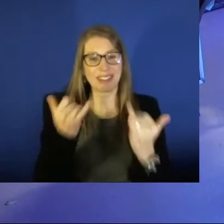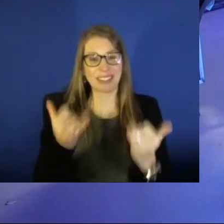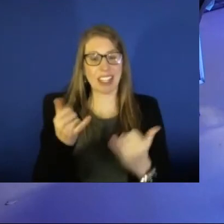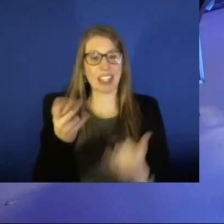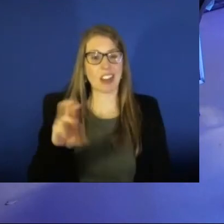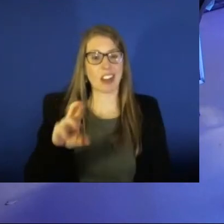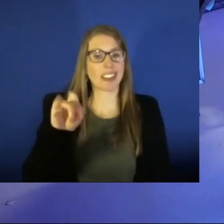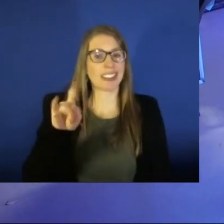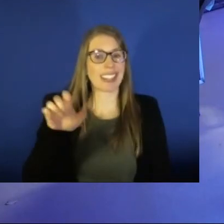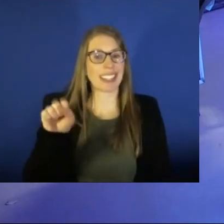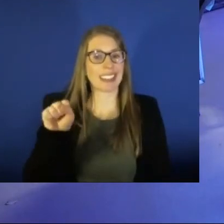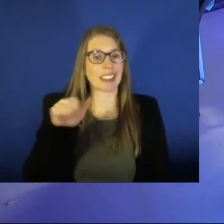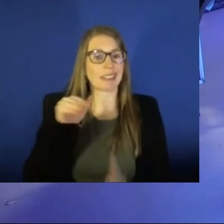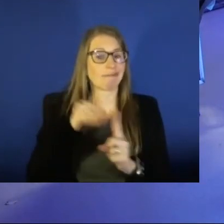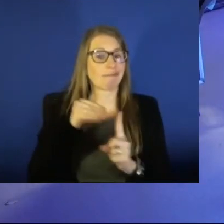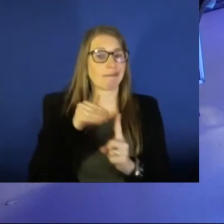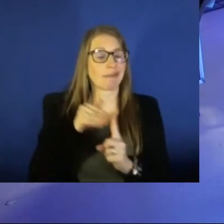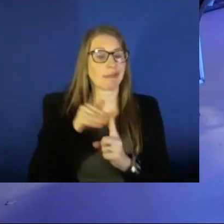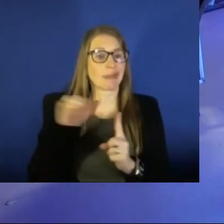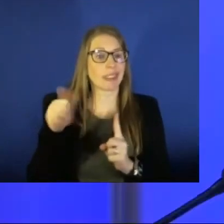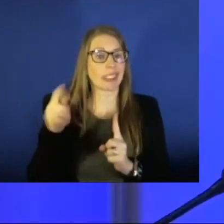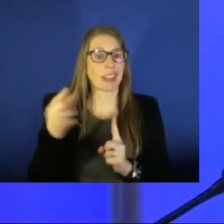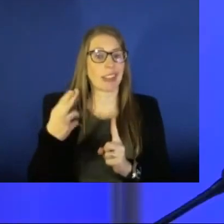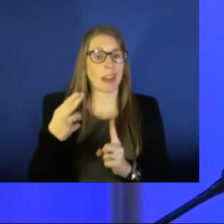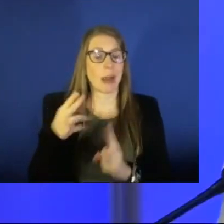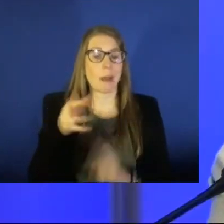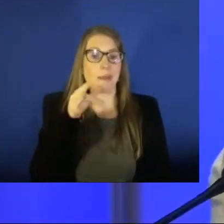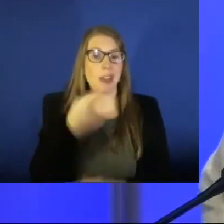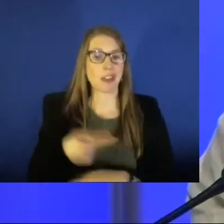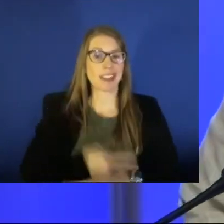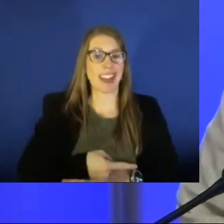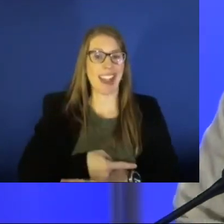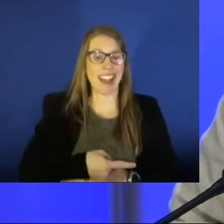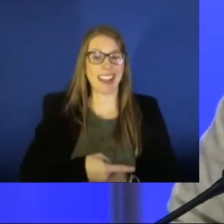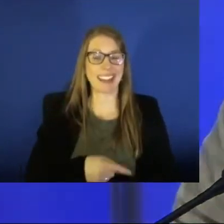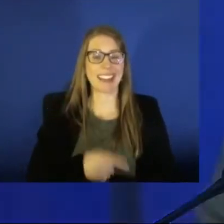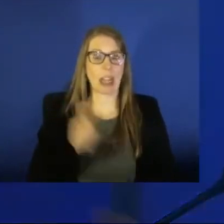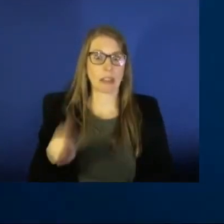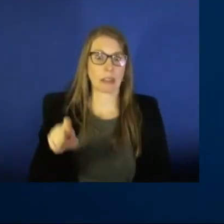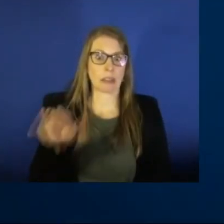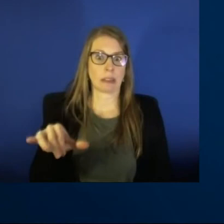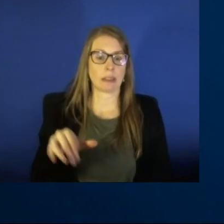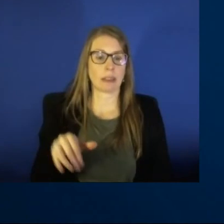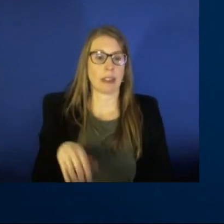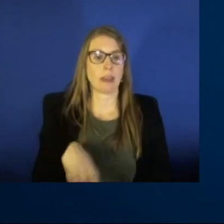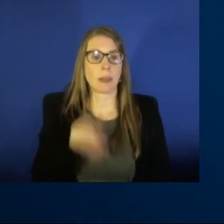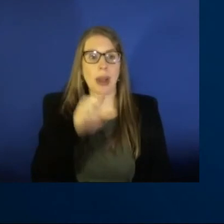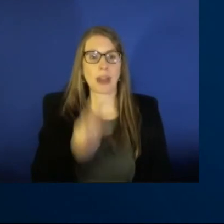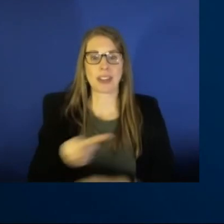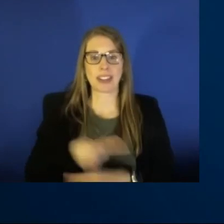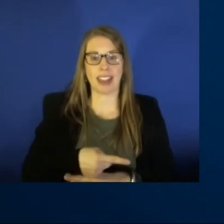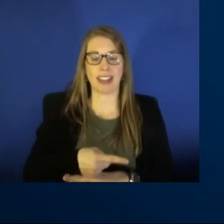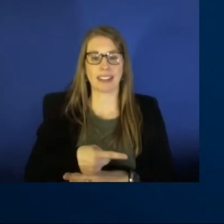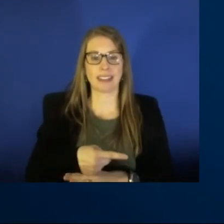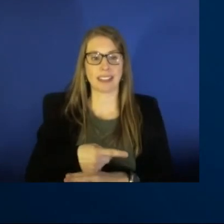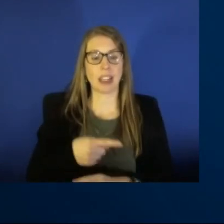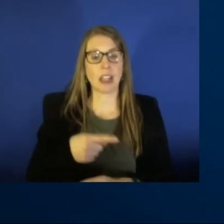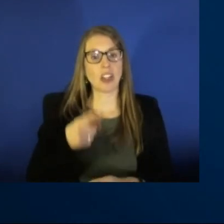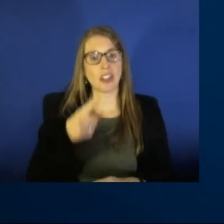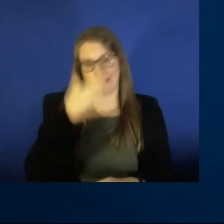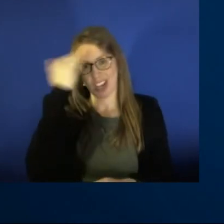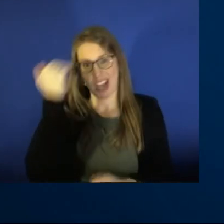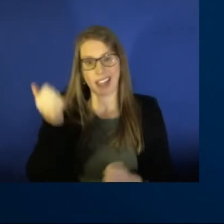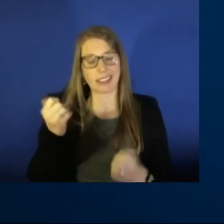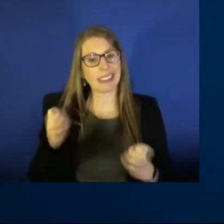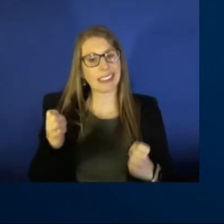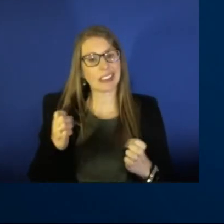10th reminder. Thank Mother's God. Day I need that. is just about a month away. You forgot Mrs. Stites' Easter present, but we're not going to forget Mother's Day. It's